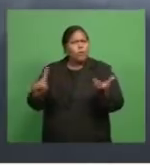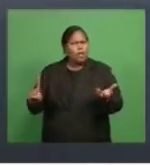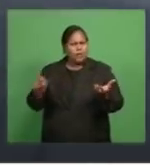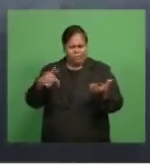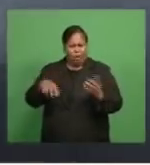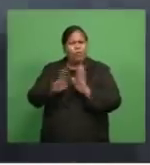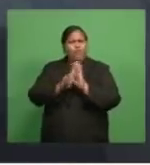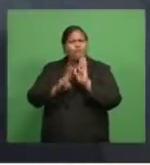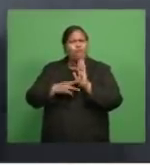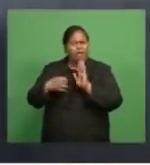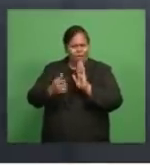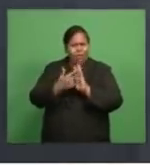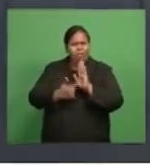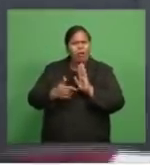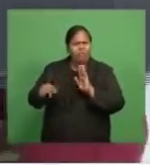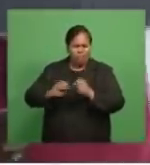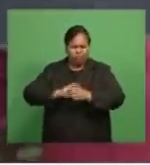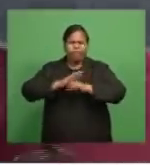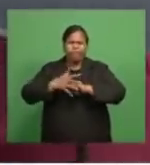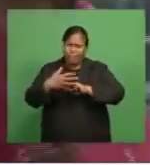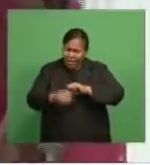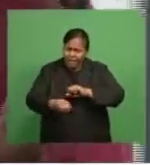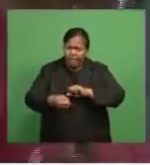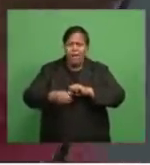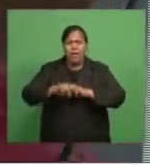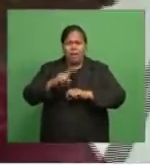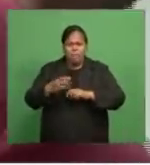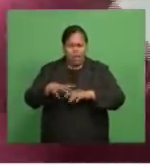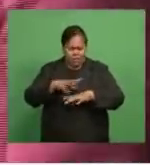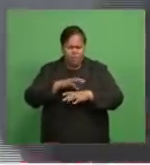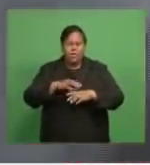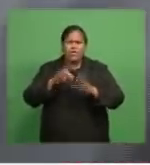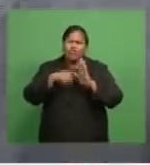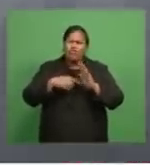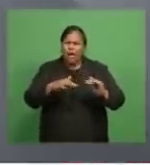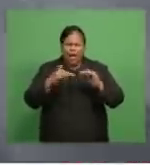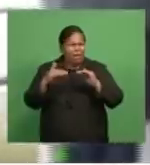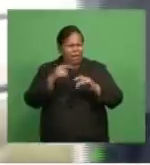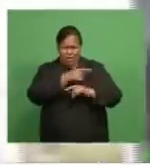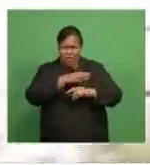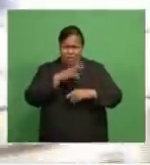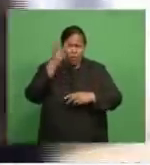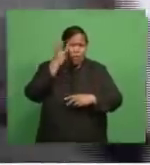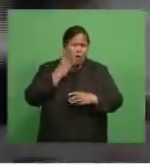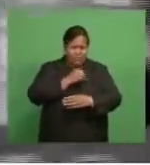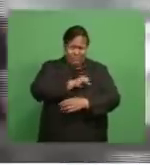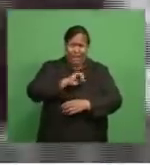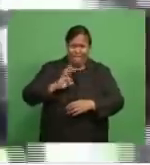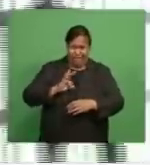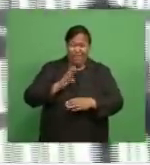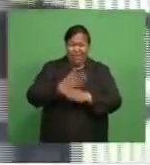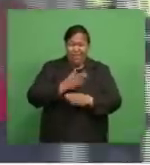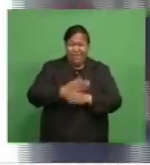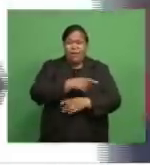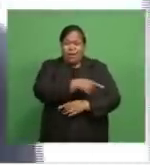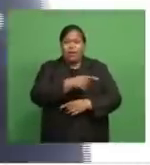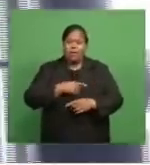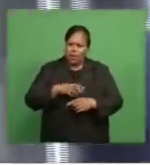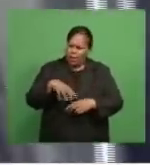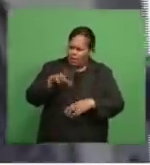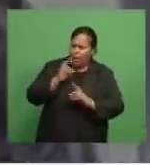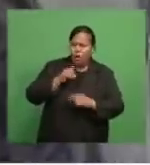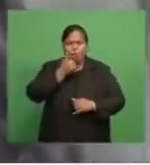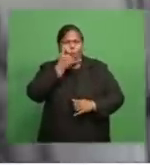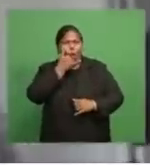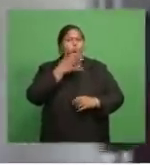to the COVID-19 pandemic. The Ministry of Justice employee who served Mborenivalu on the day alerted the police after examining her travel